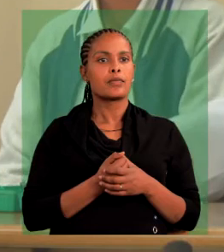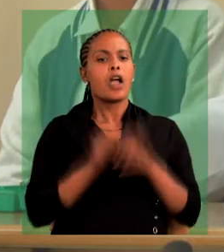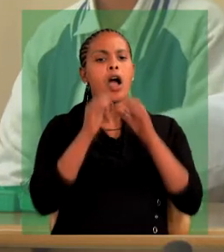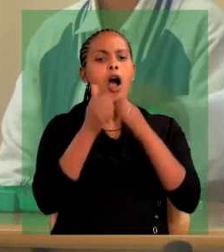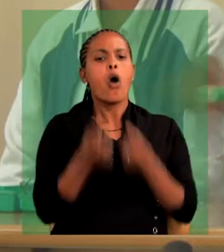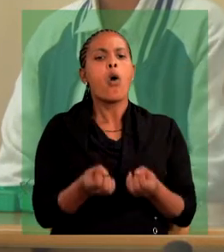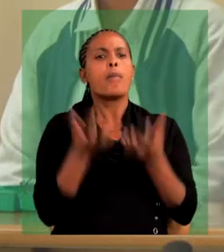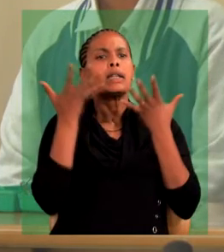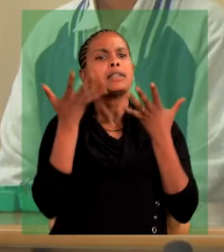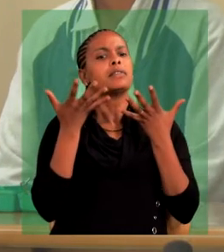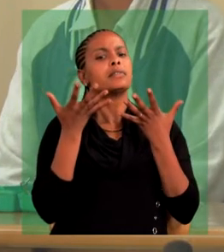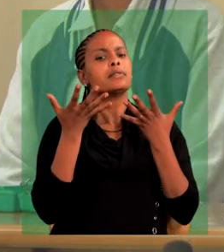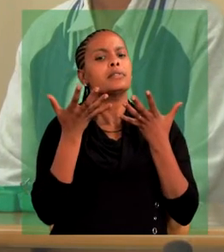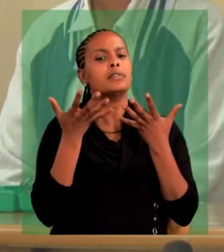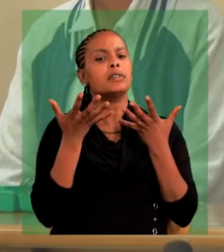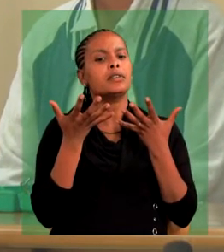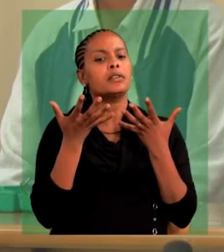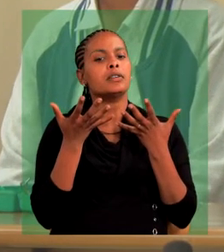How many